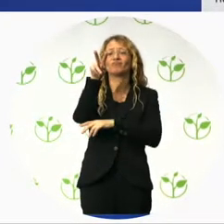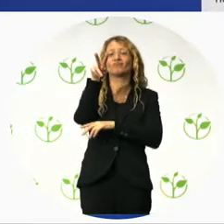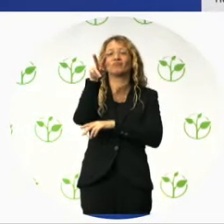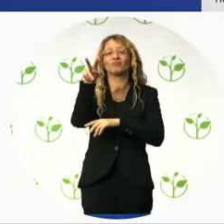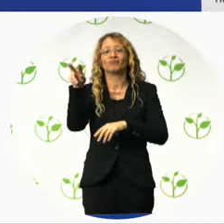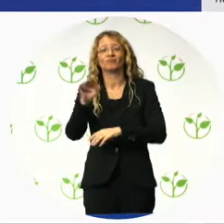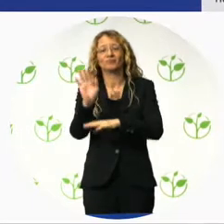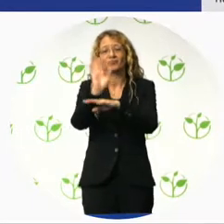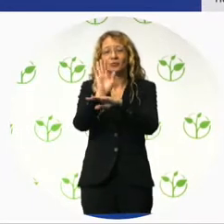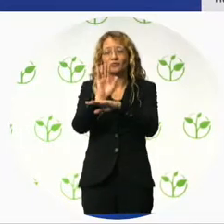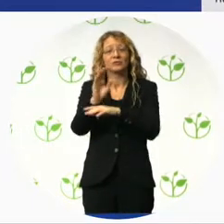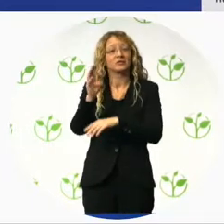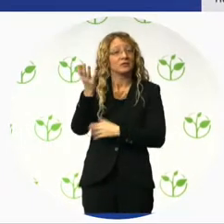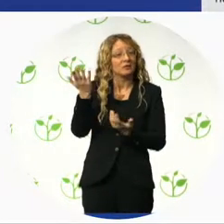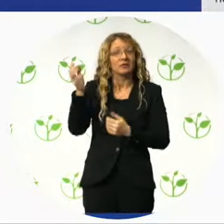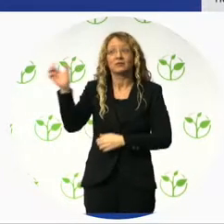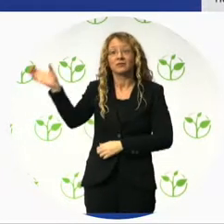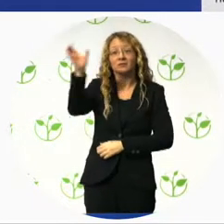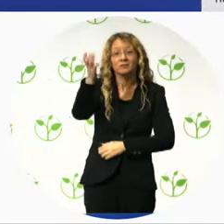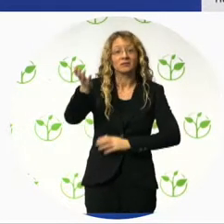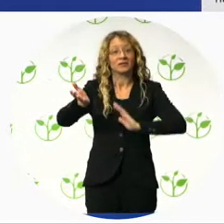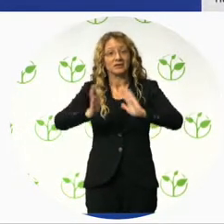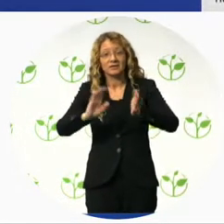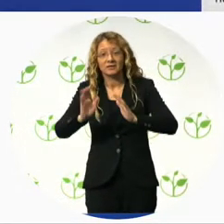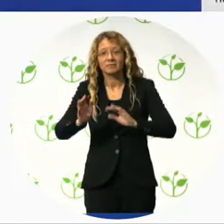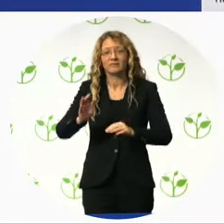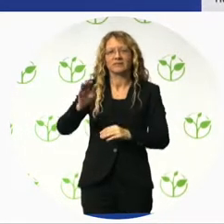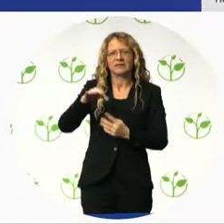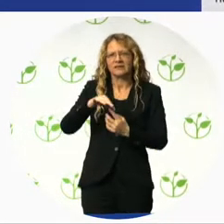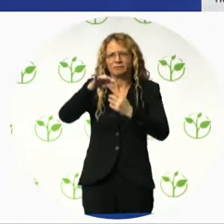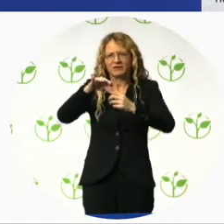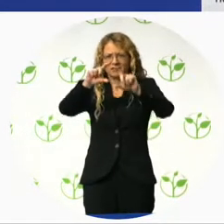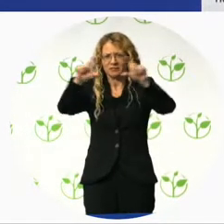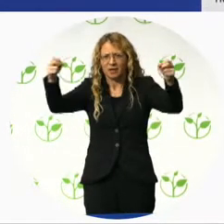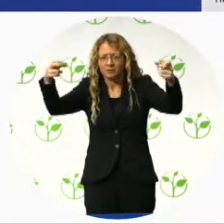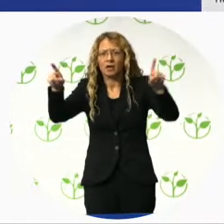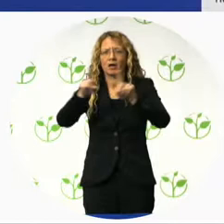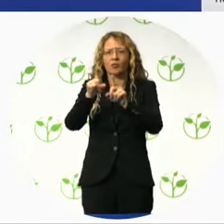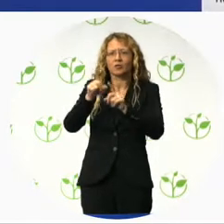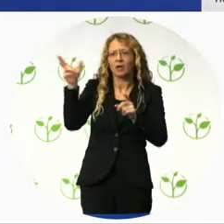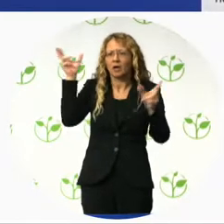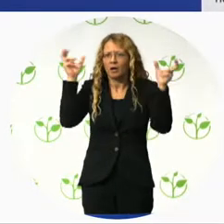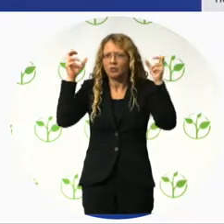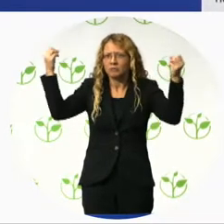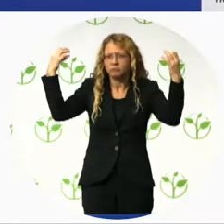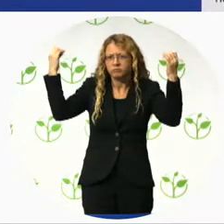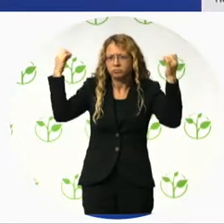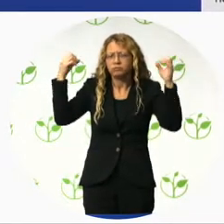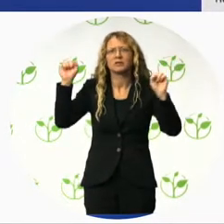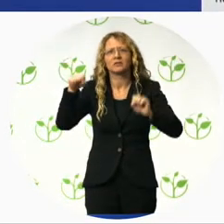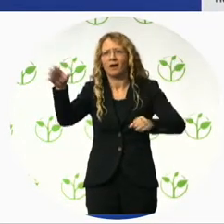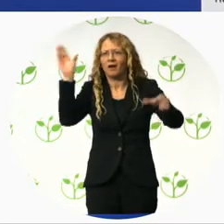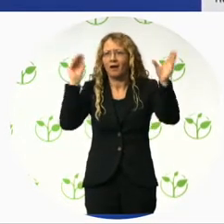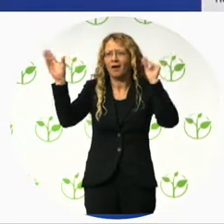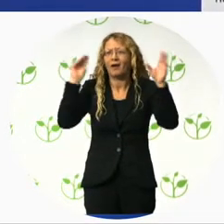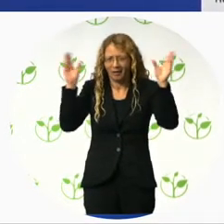have special subtitles so that people with cognitive problems can read the movie and the description of